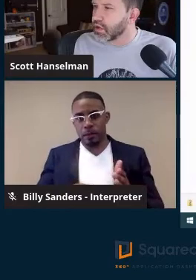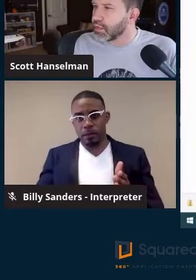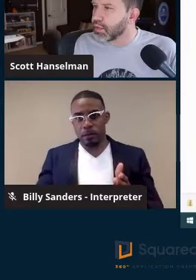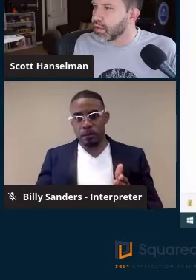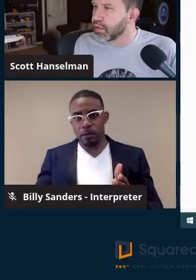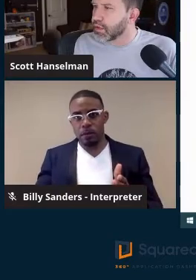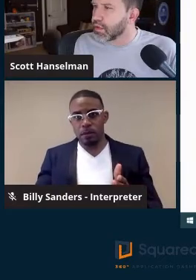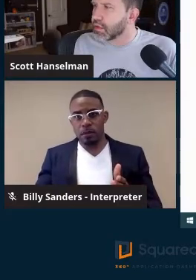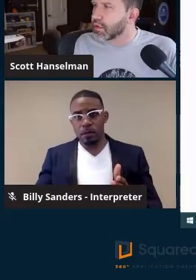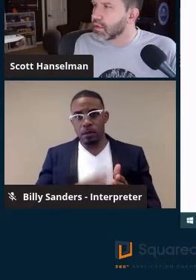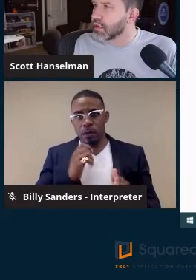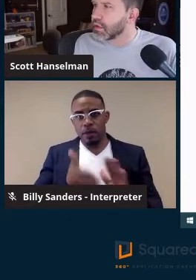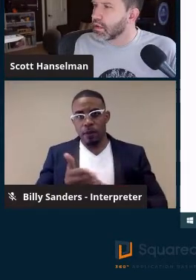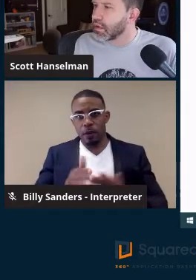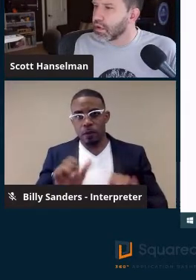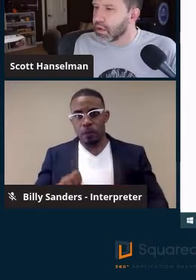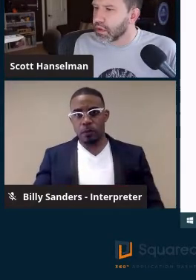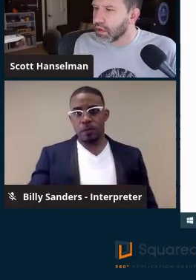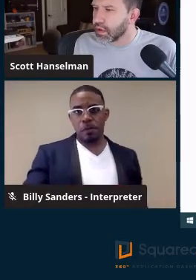executable